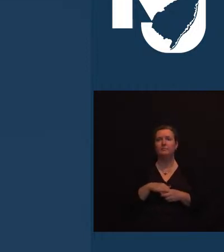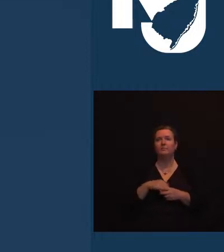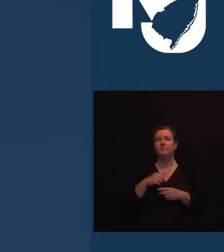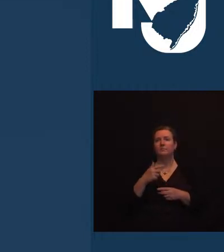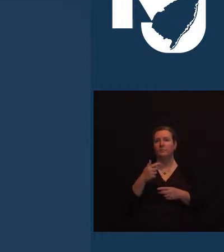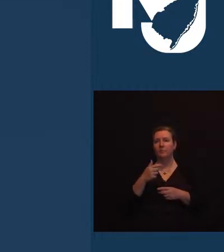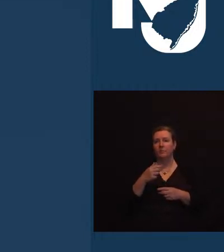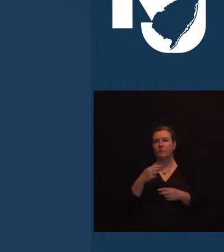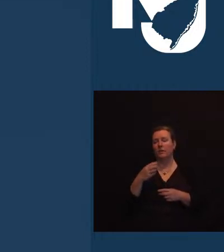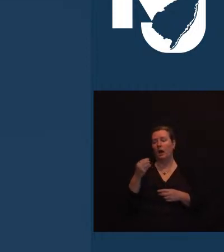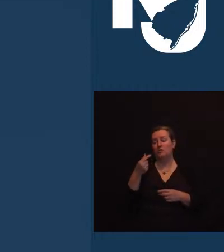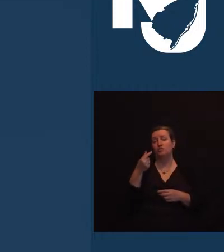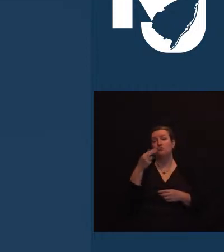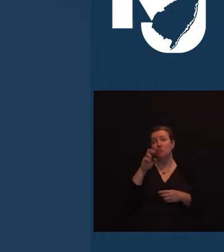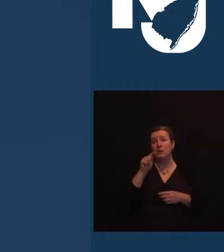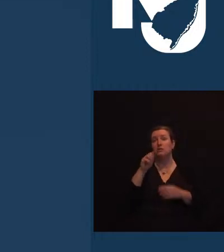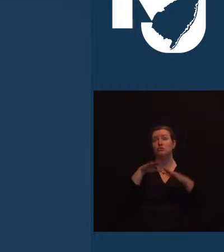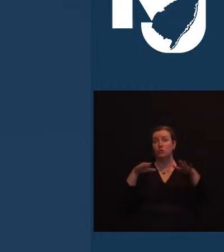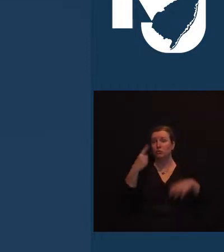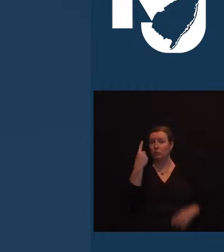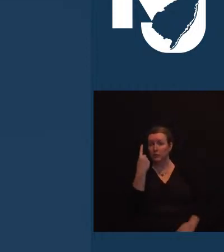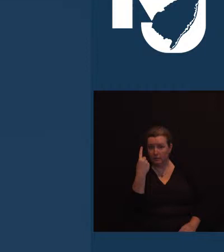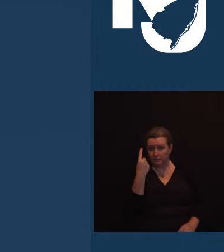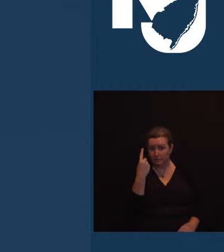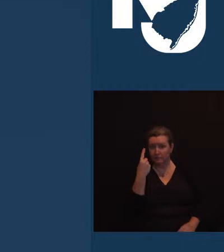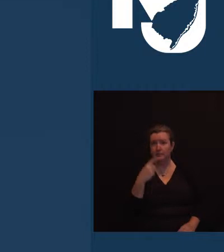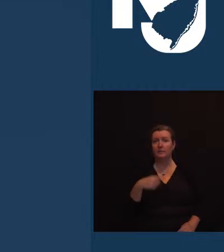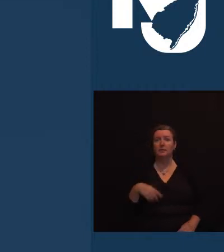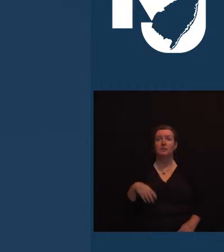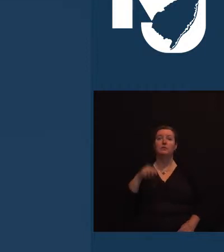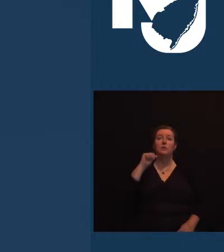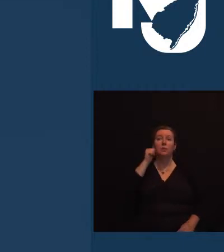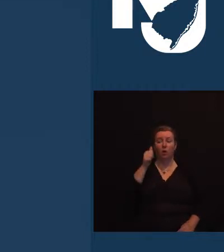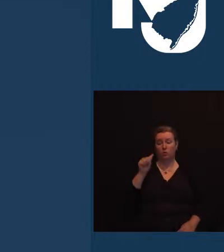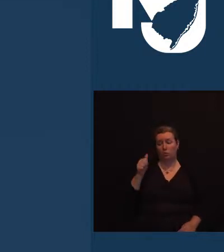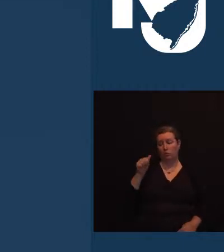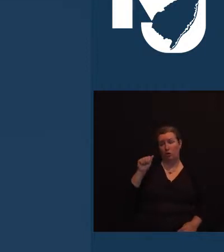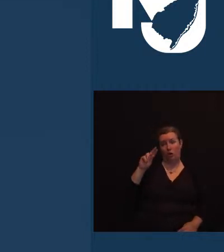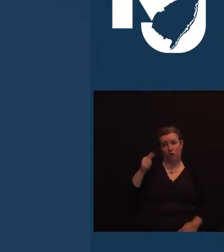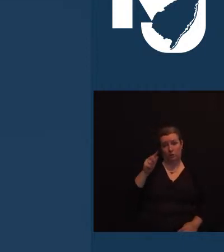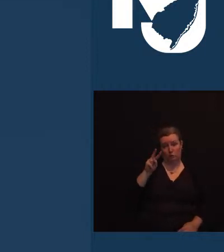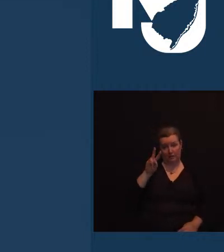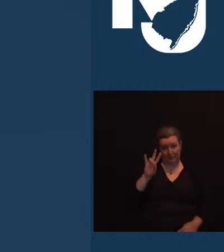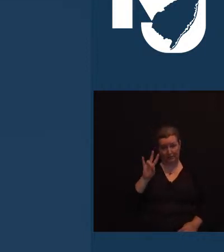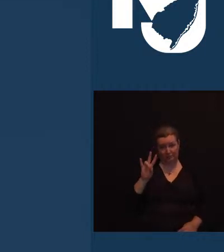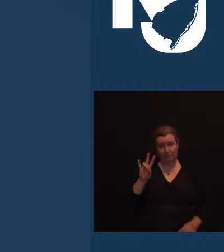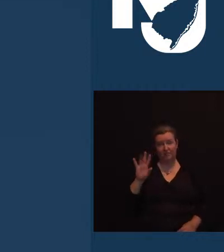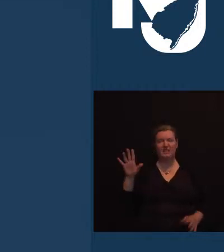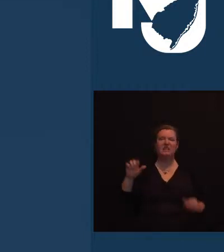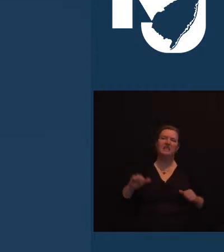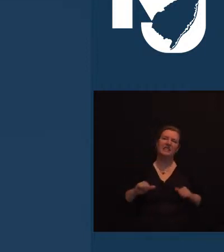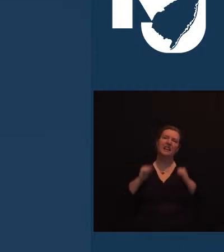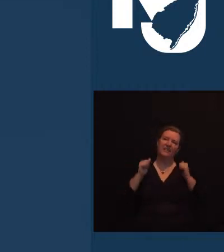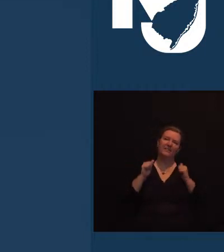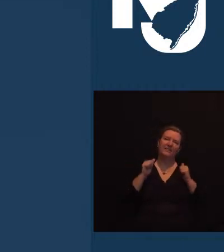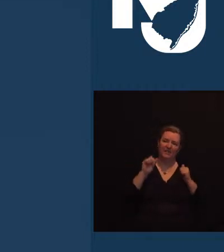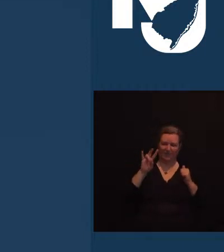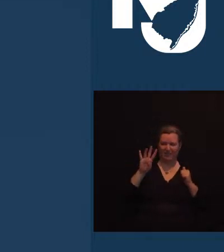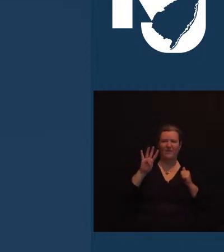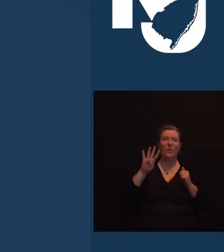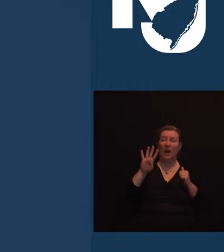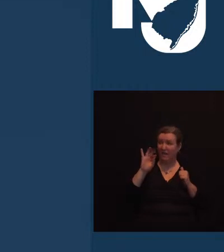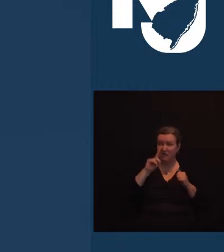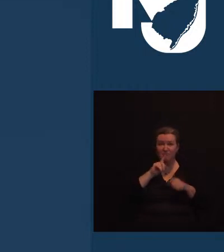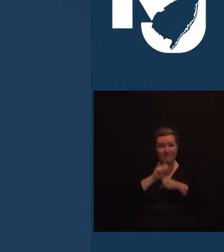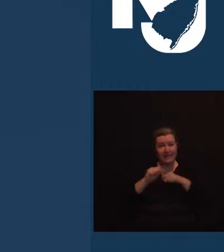great-grandchild, Lucas. Tomorrow, August 24th, would have been Joe's 73rd birthday, and his legacy of service is continued by his